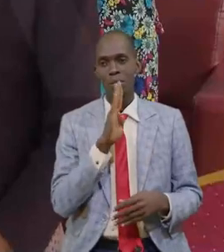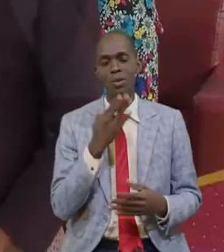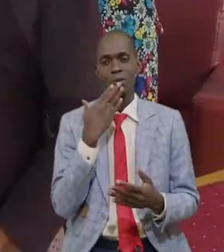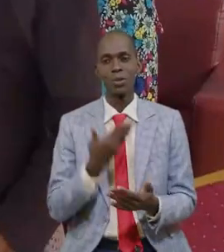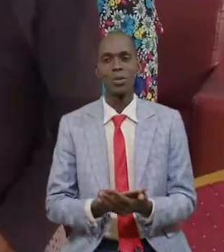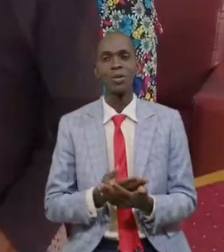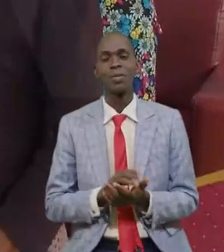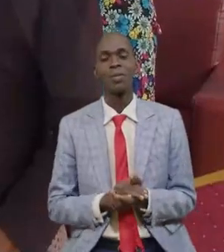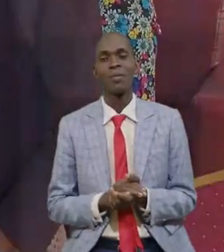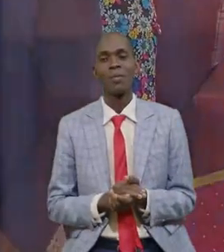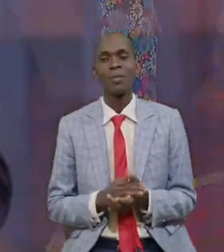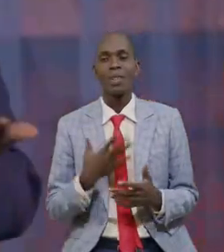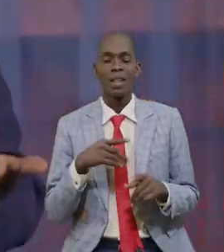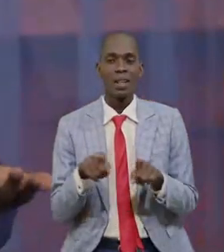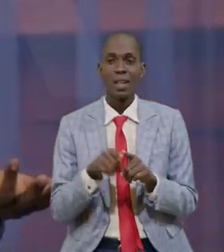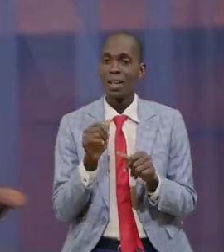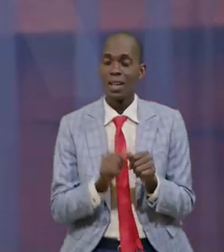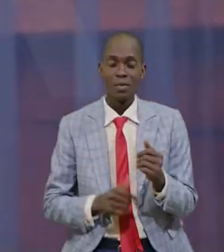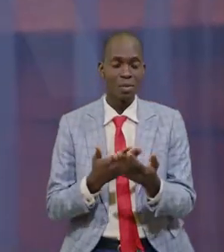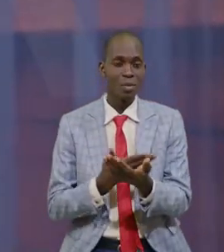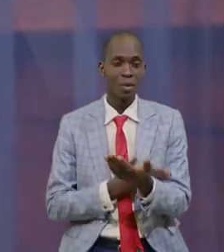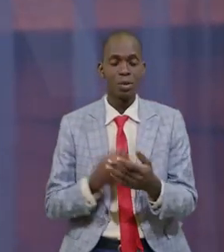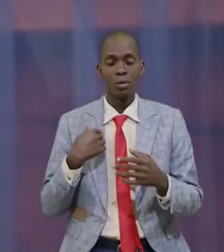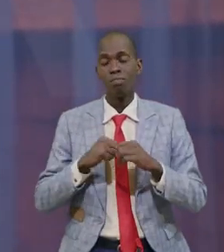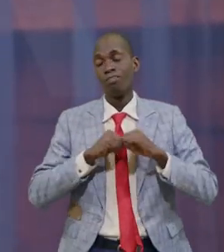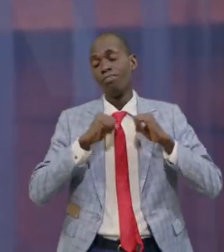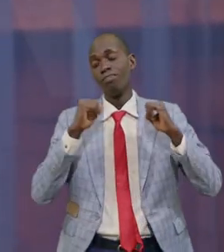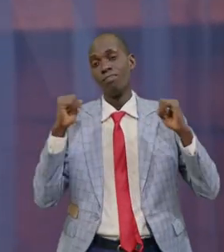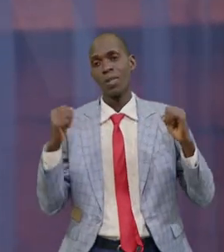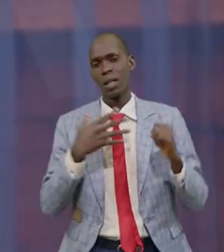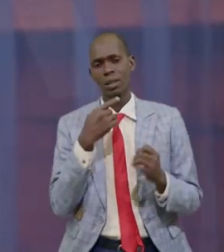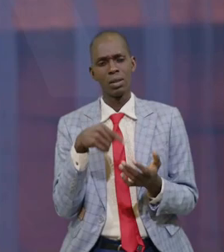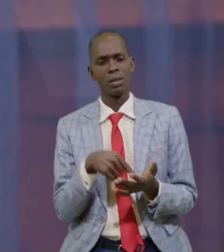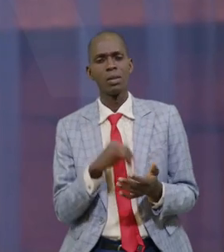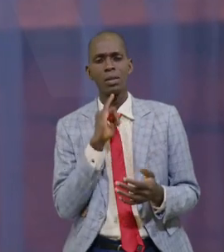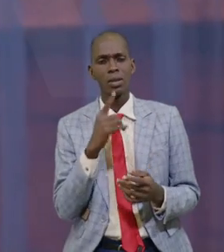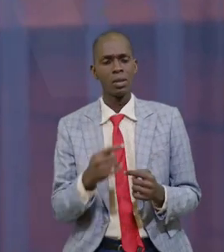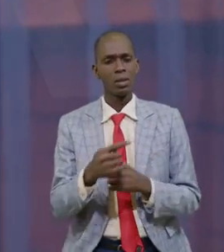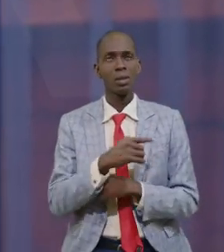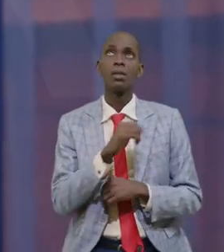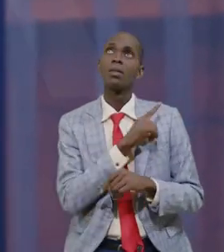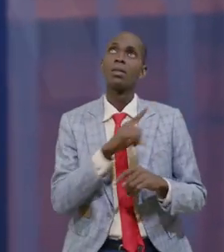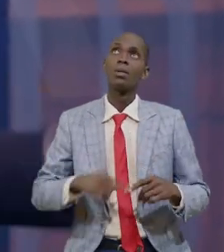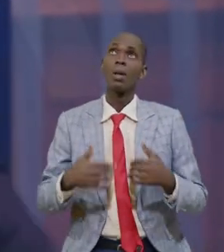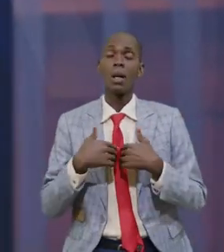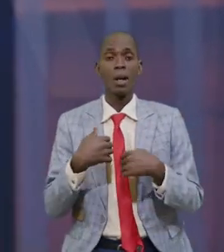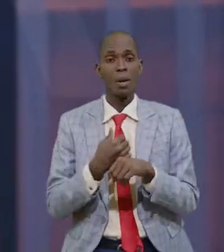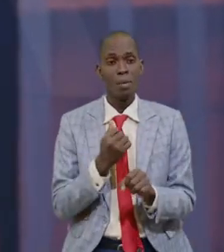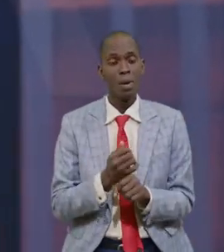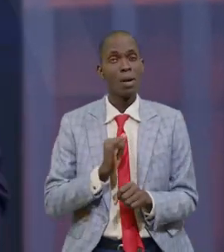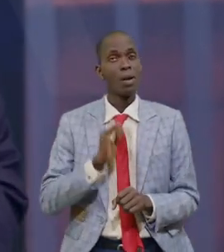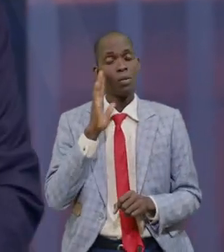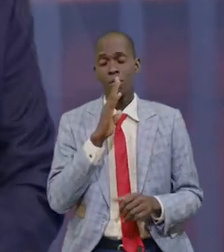And as every morning we wake up and we say, this is the day the Lord has made, I'll be glad